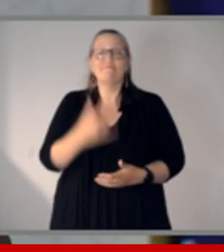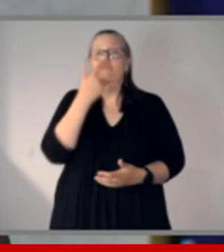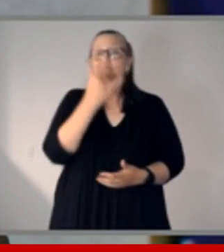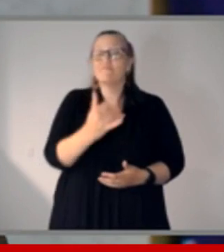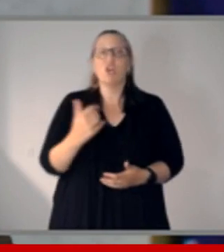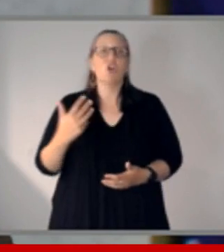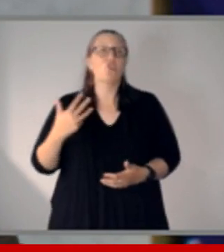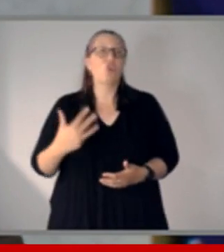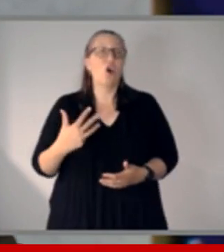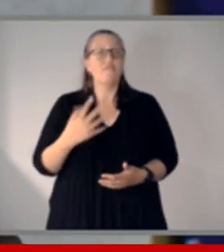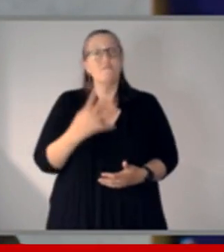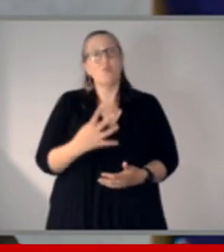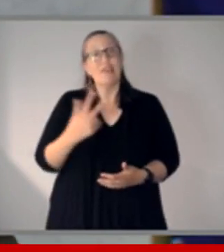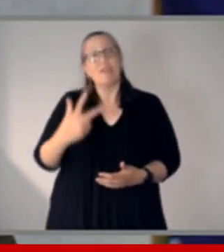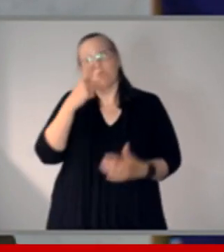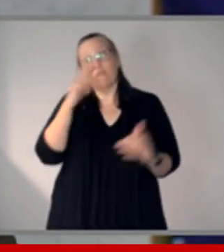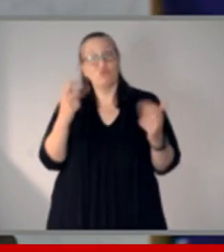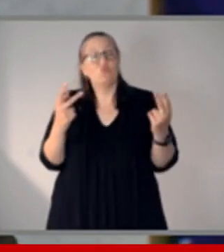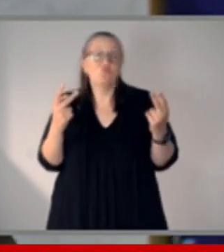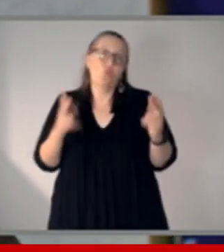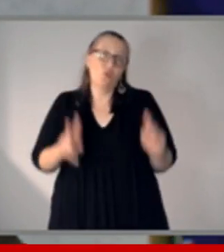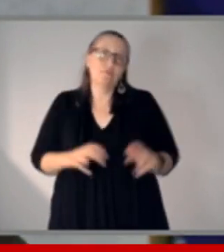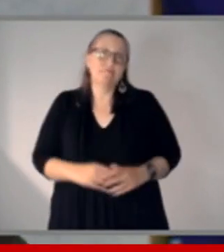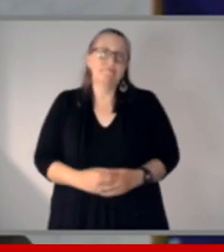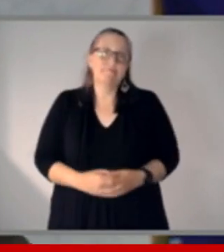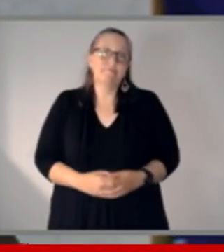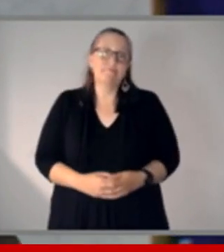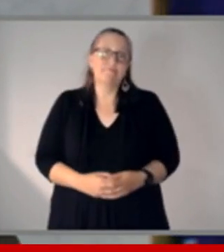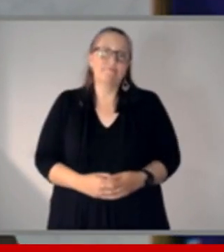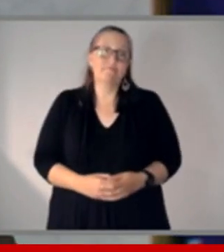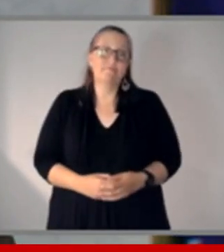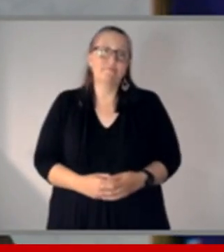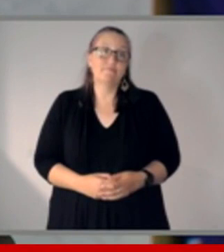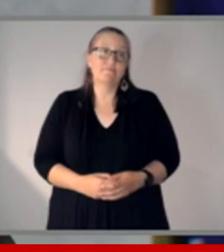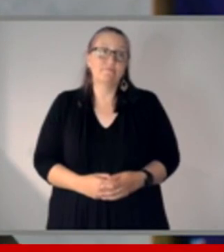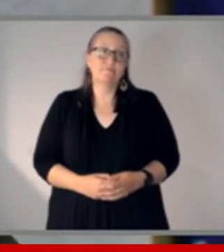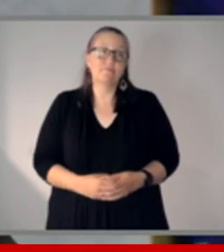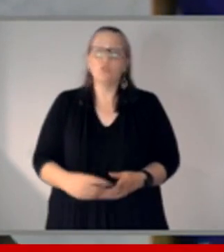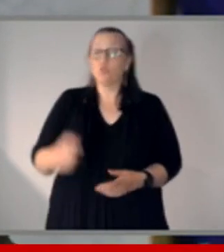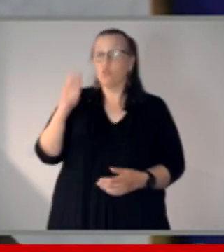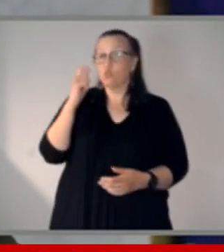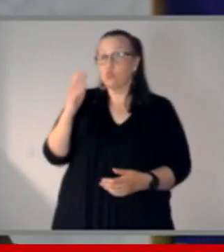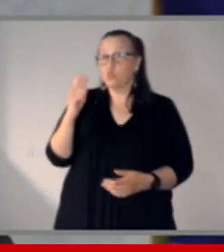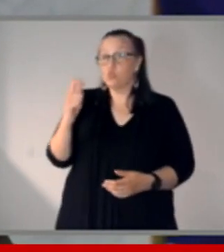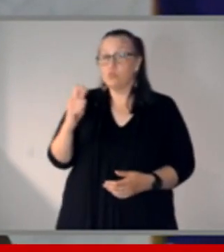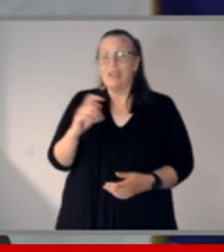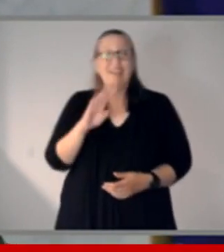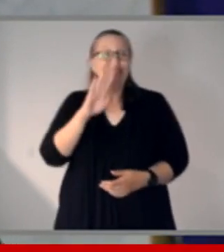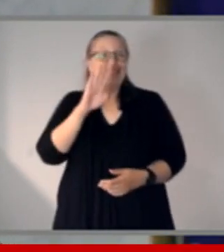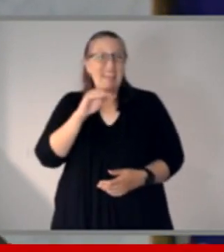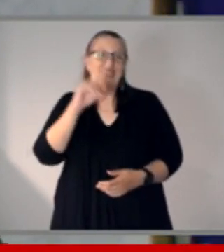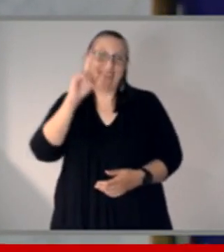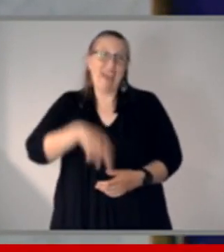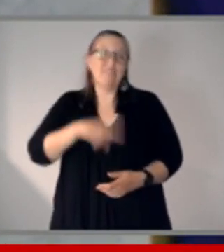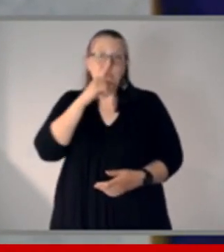In this year, we've seen we're closing in on 10,000 cases now for the whole country, and sadly